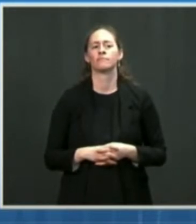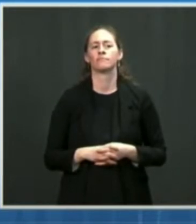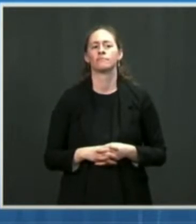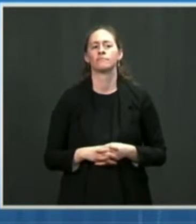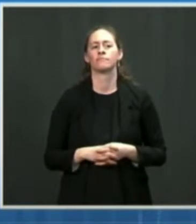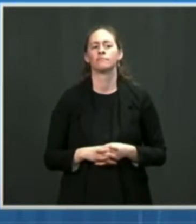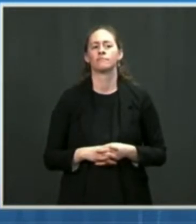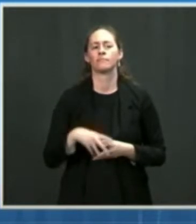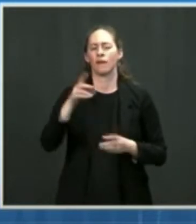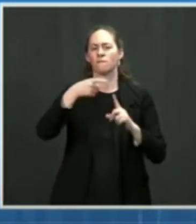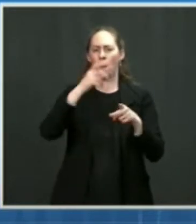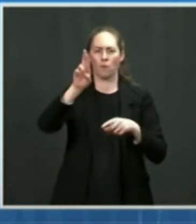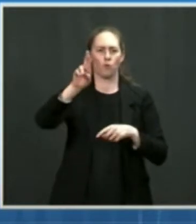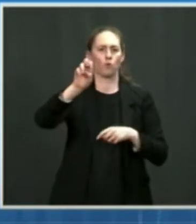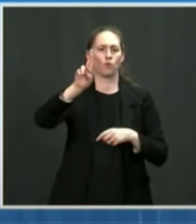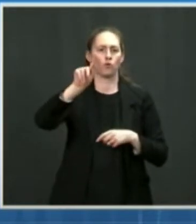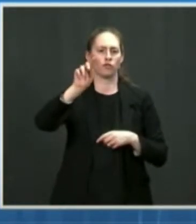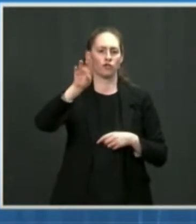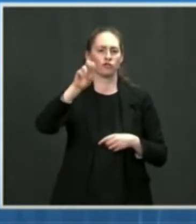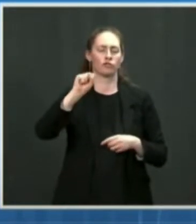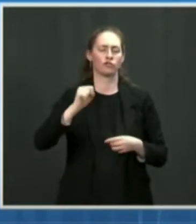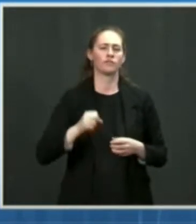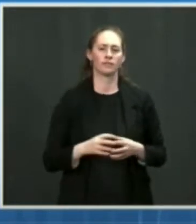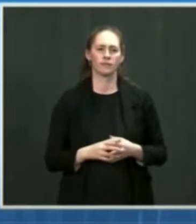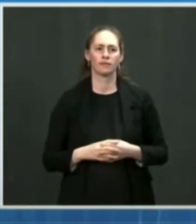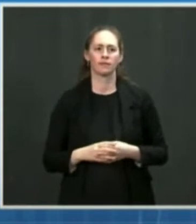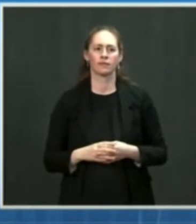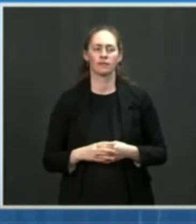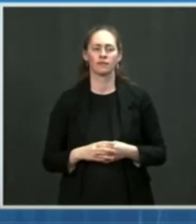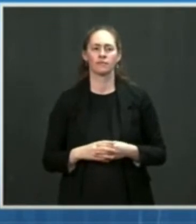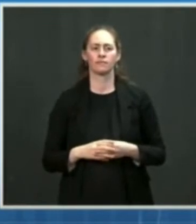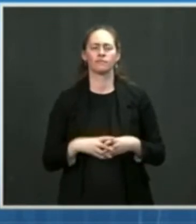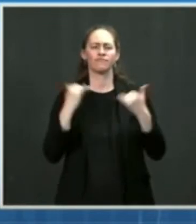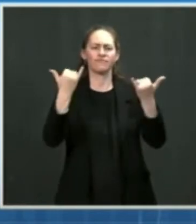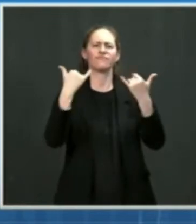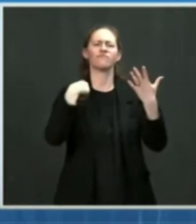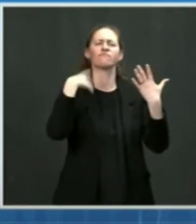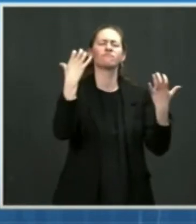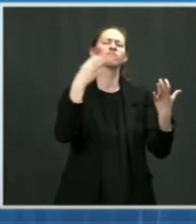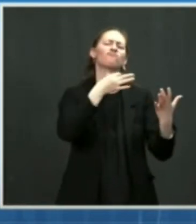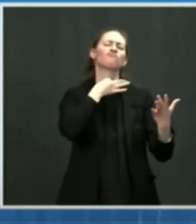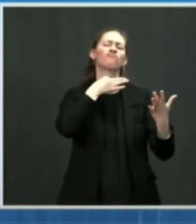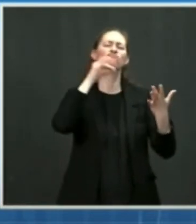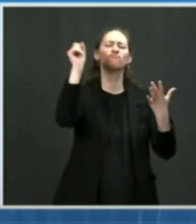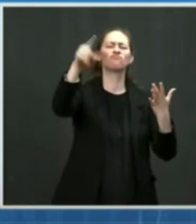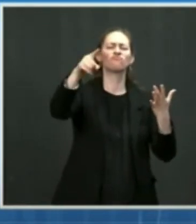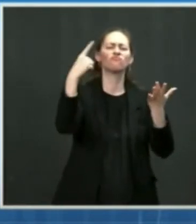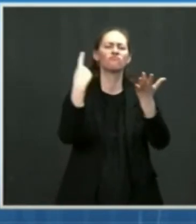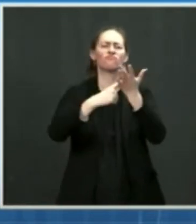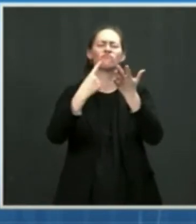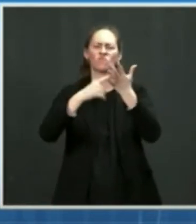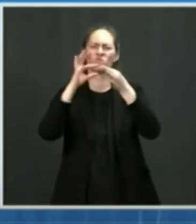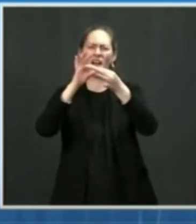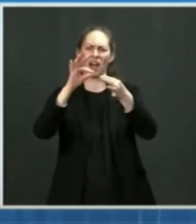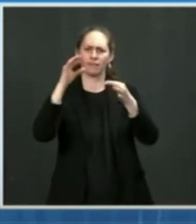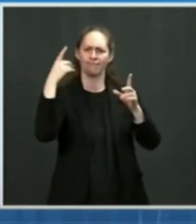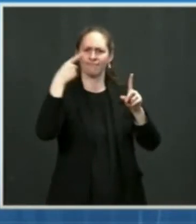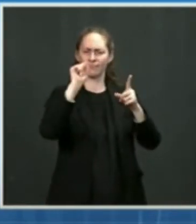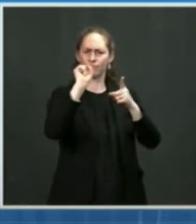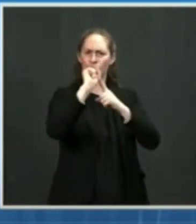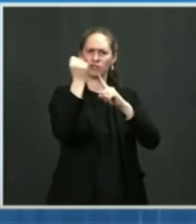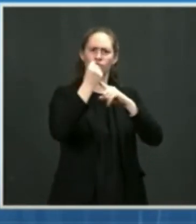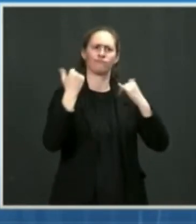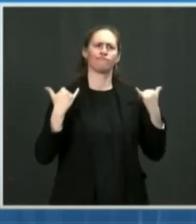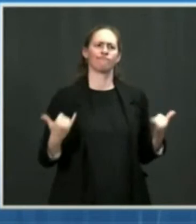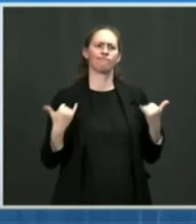Hi, and thanks for taking my question. I wanted to ask a little bit more about the situation with the emergent facility for the